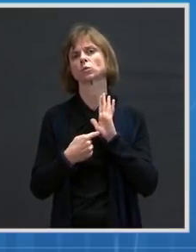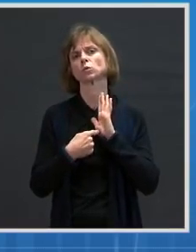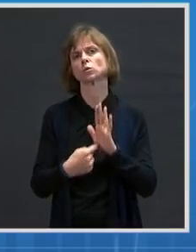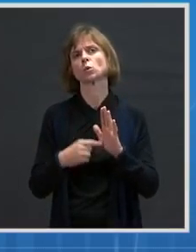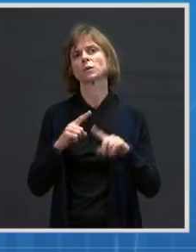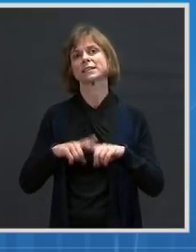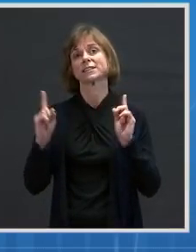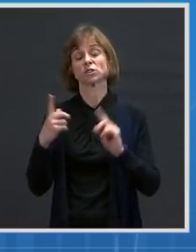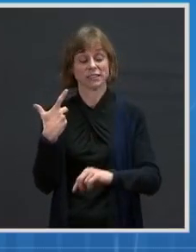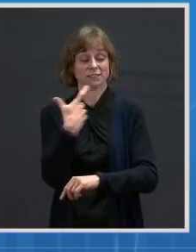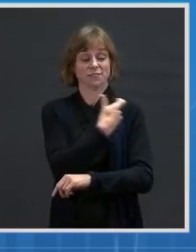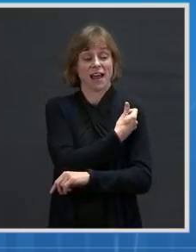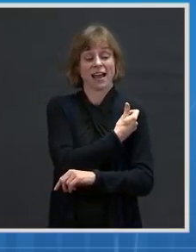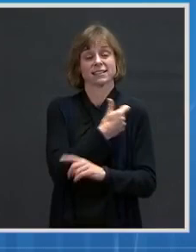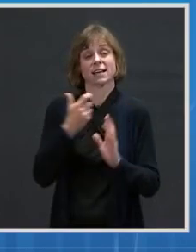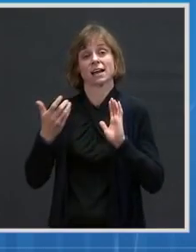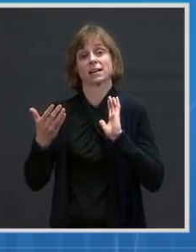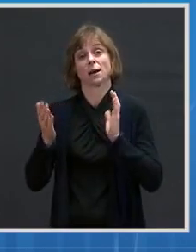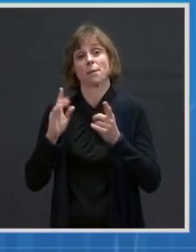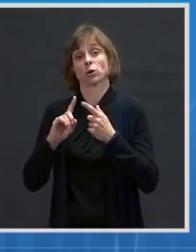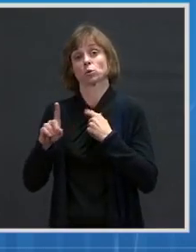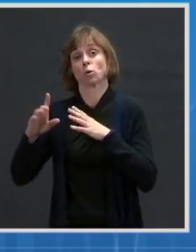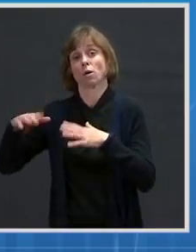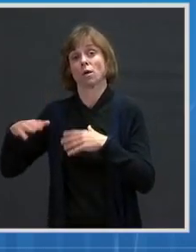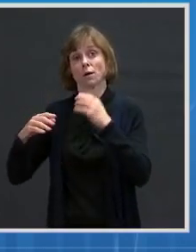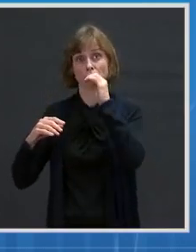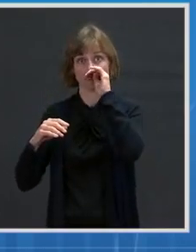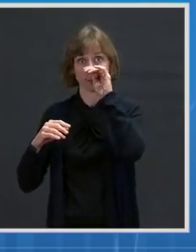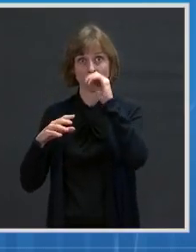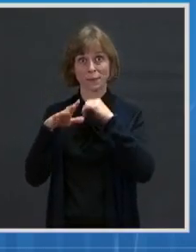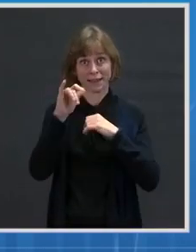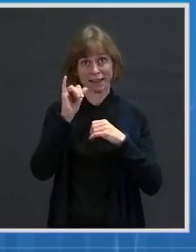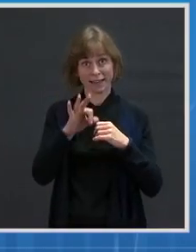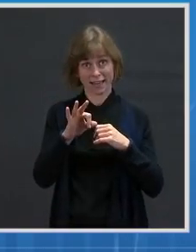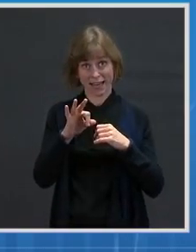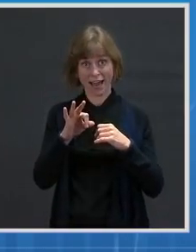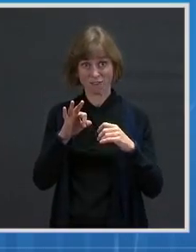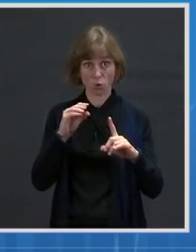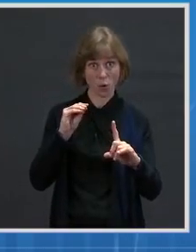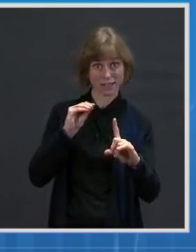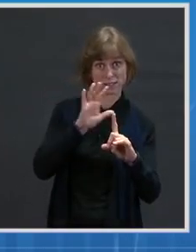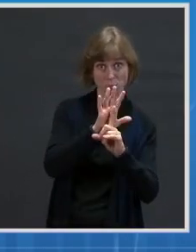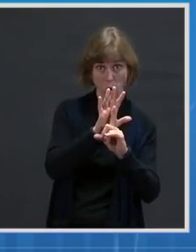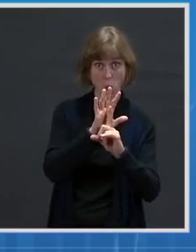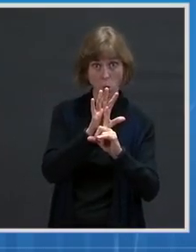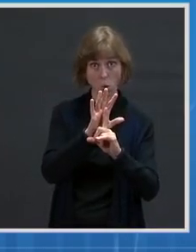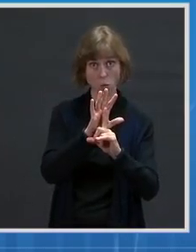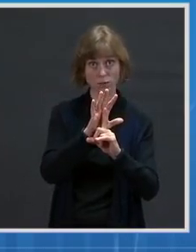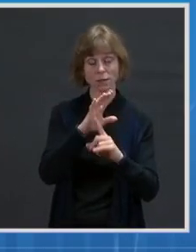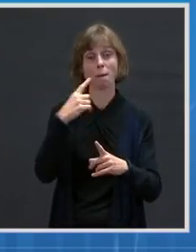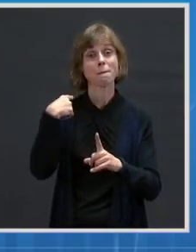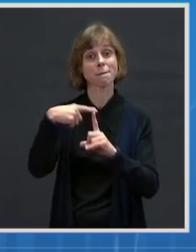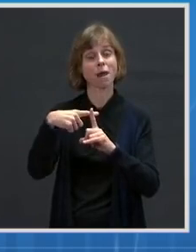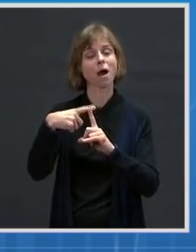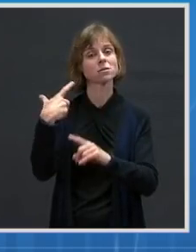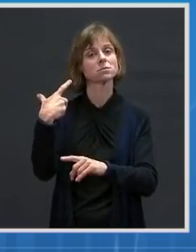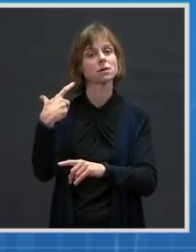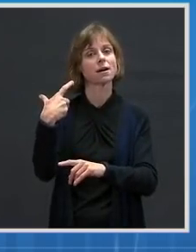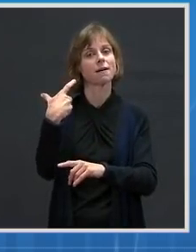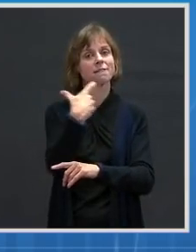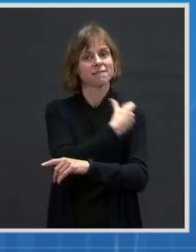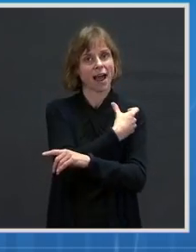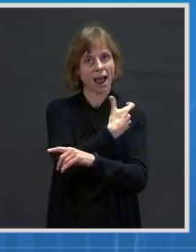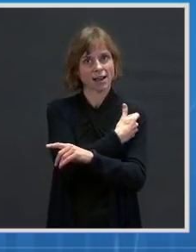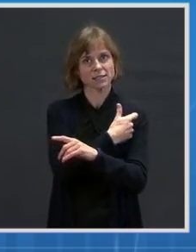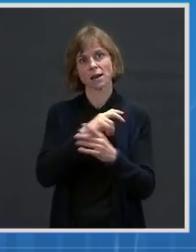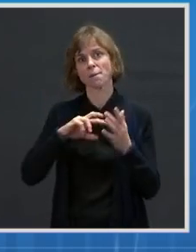vaccinated versus if you haven't. So for example, if you've been exposed and you've been fully vaccinated 2 doses, there is no